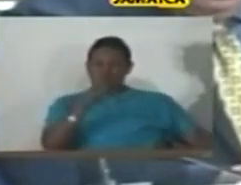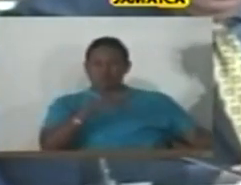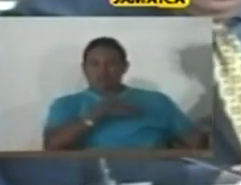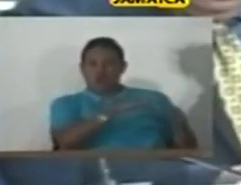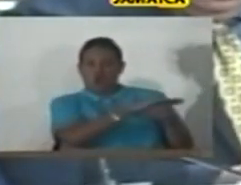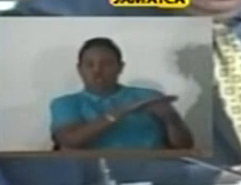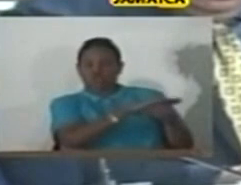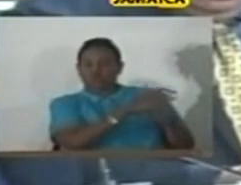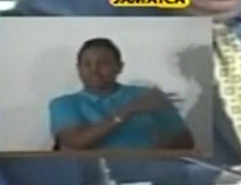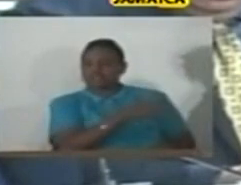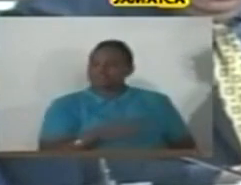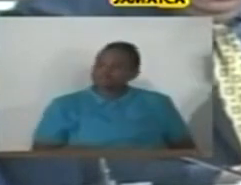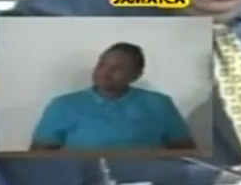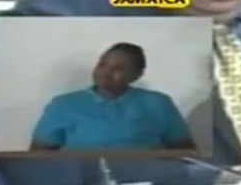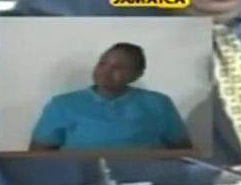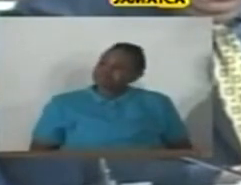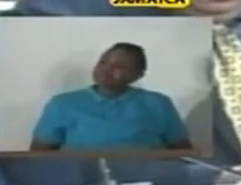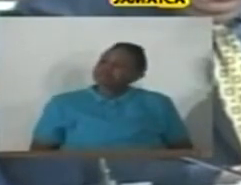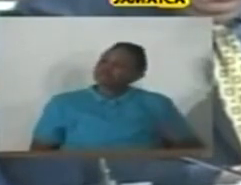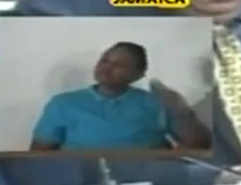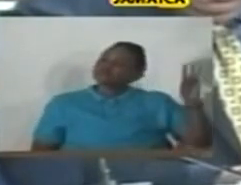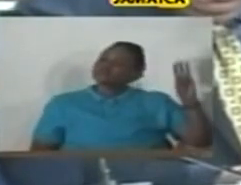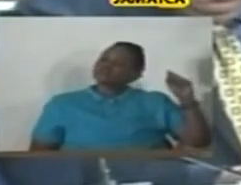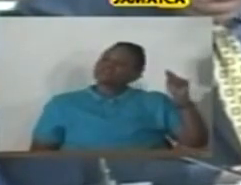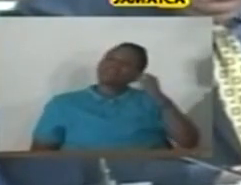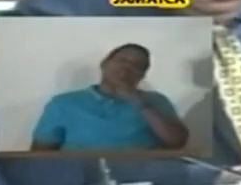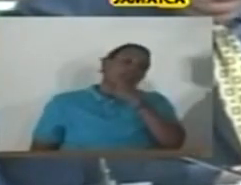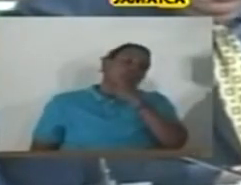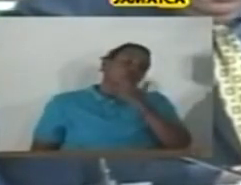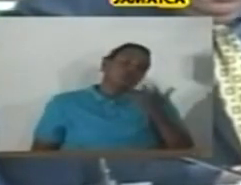constituency, Western St. Andrews.